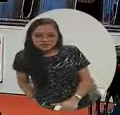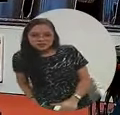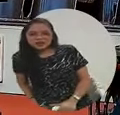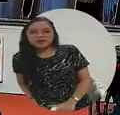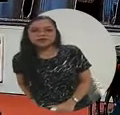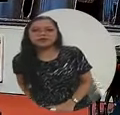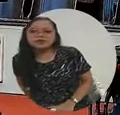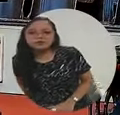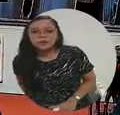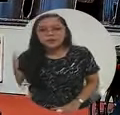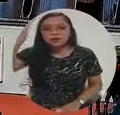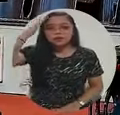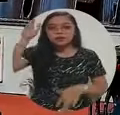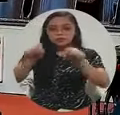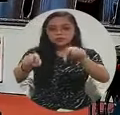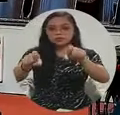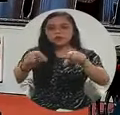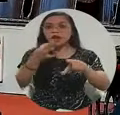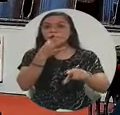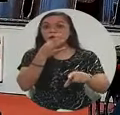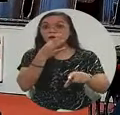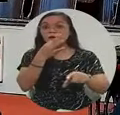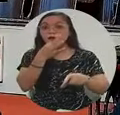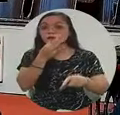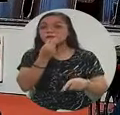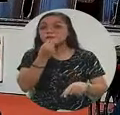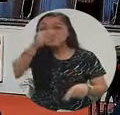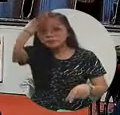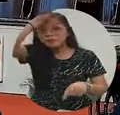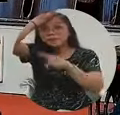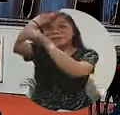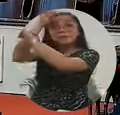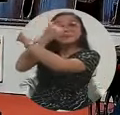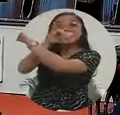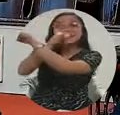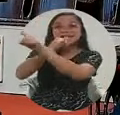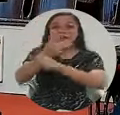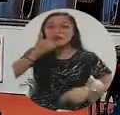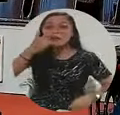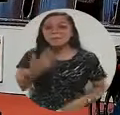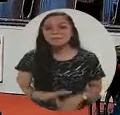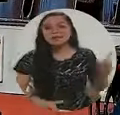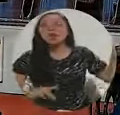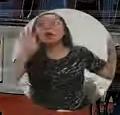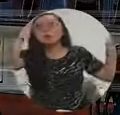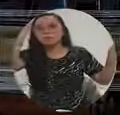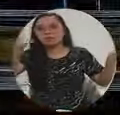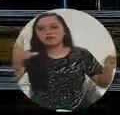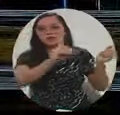Juji is the apo of Brother Balo, Brother Bulo, in Sagbayan.